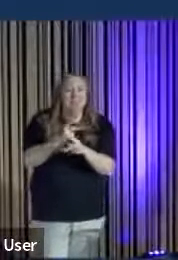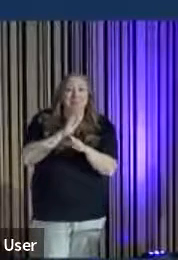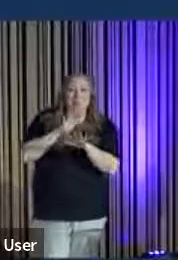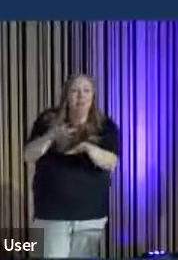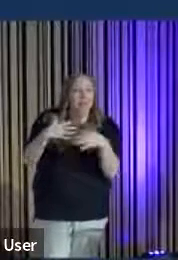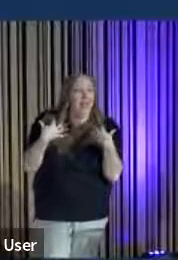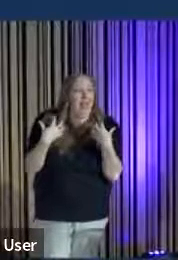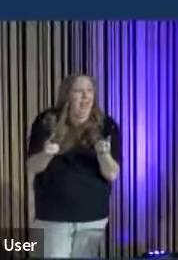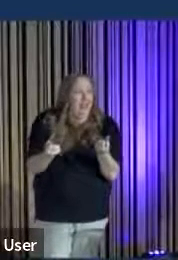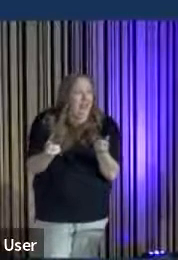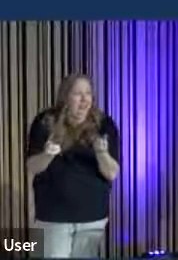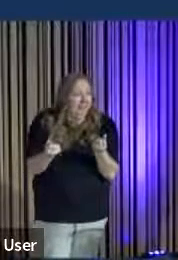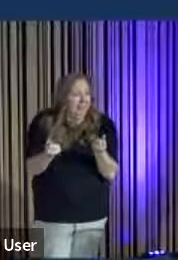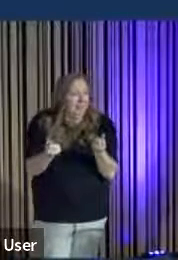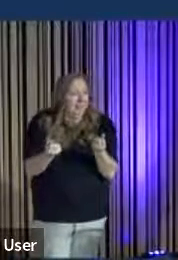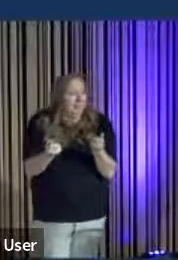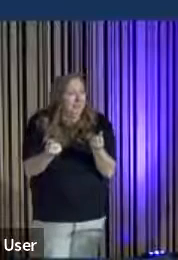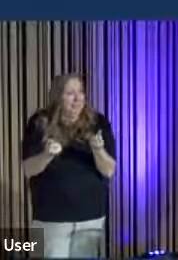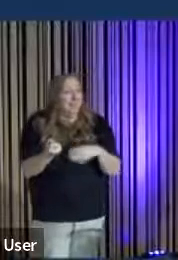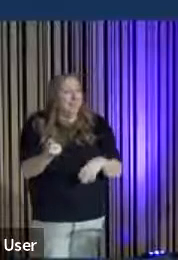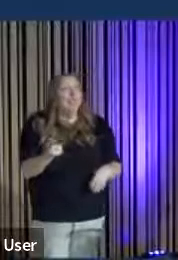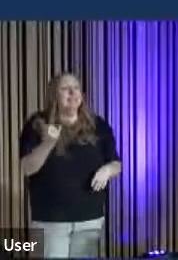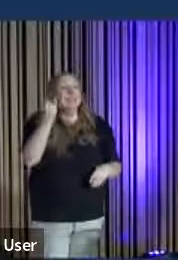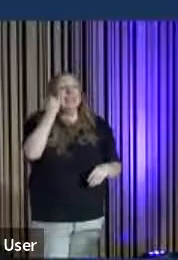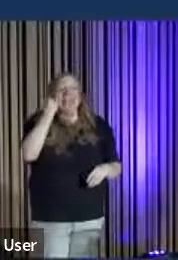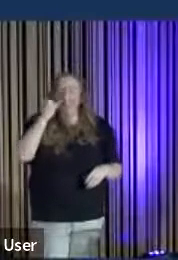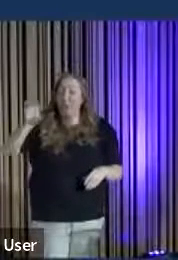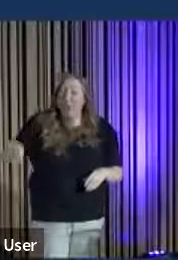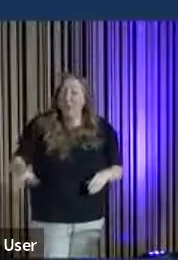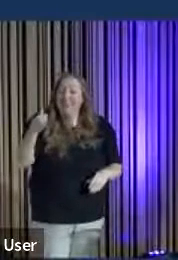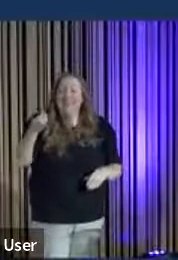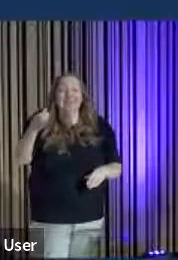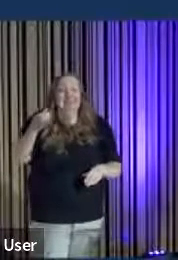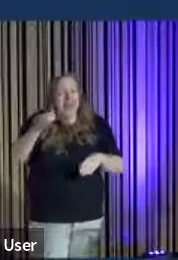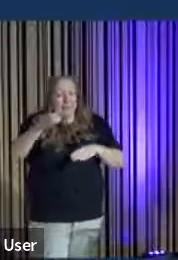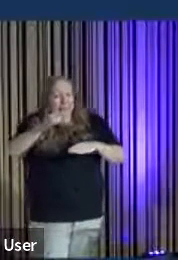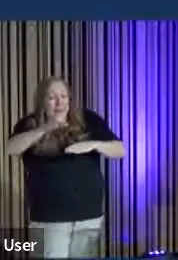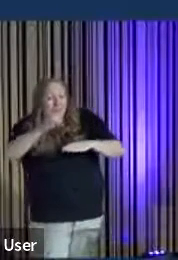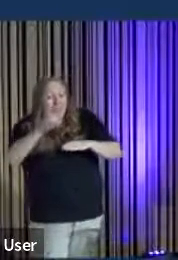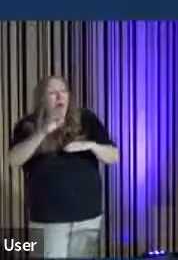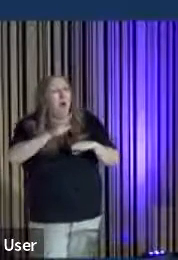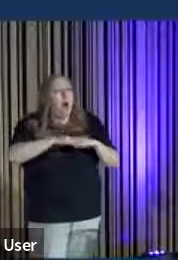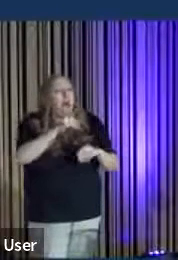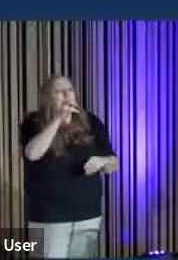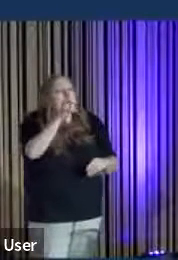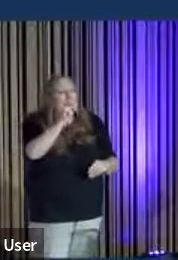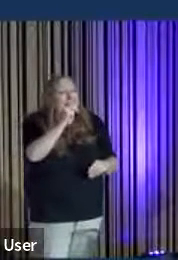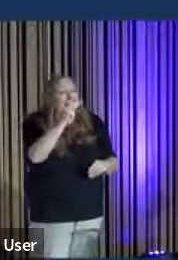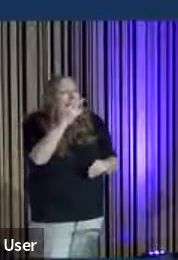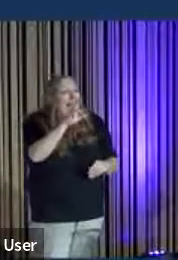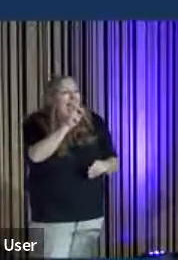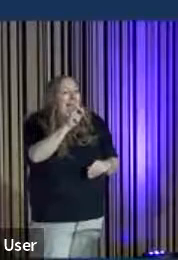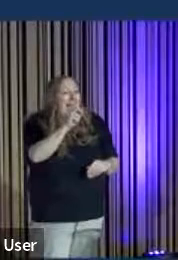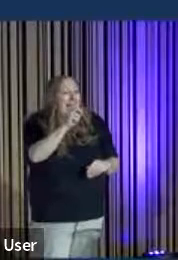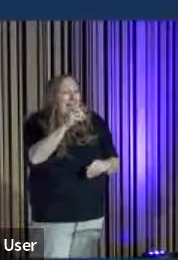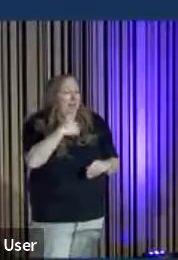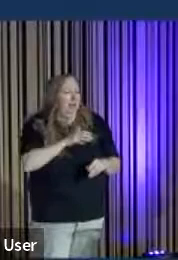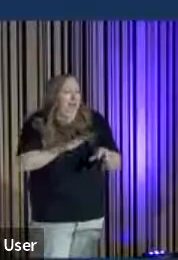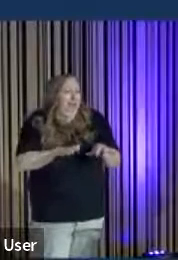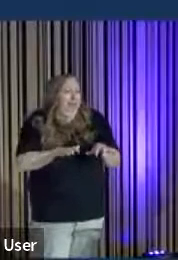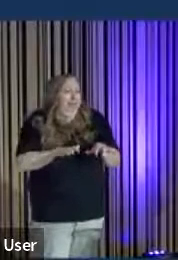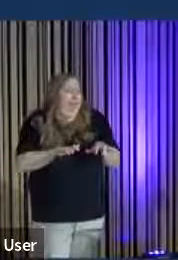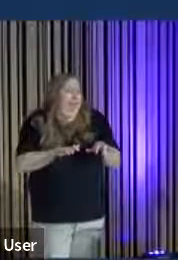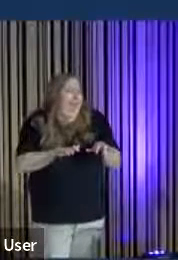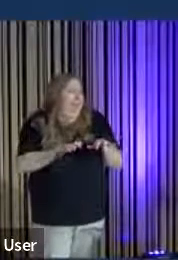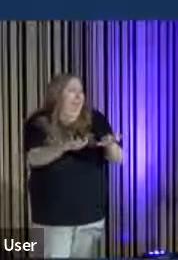these microbes on a tiny pinhead, as you can see in this image. And